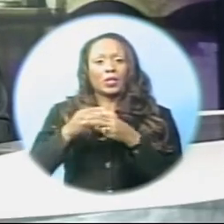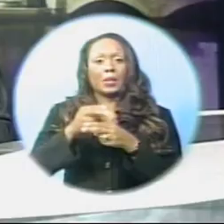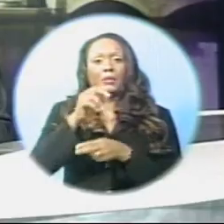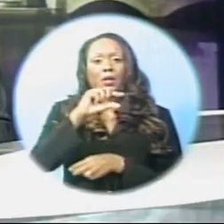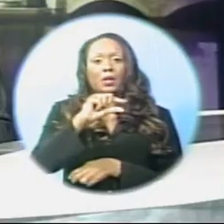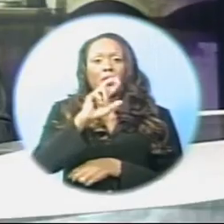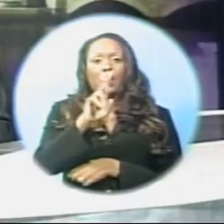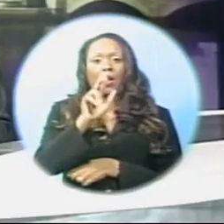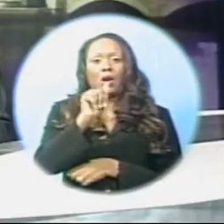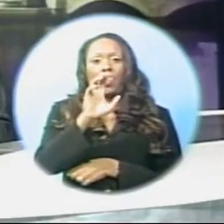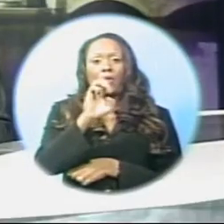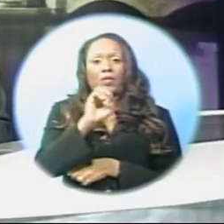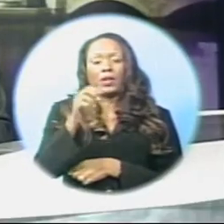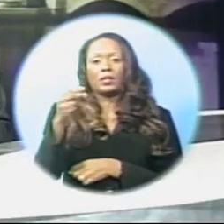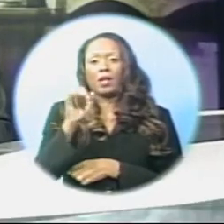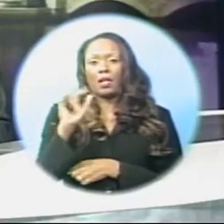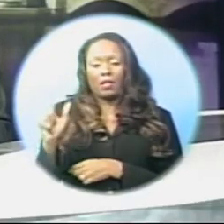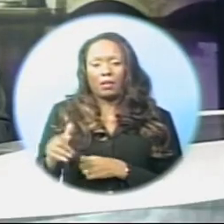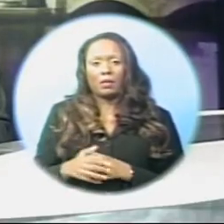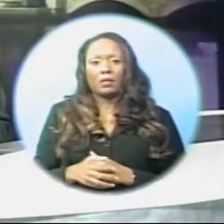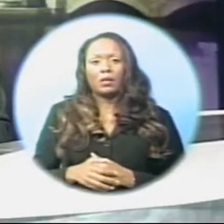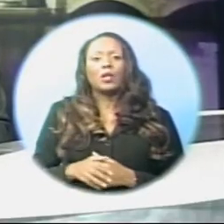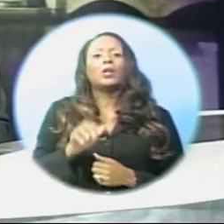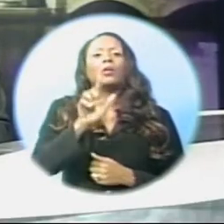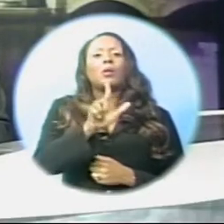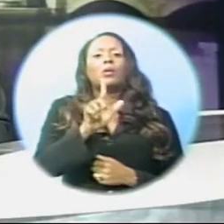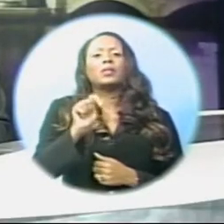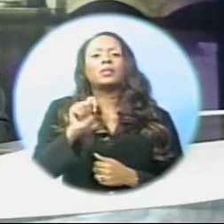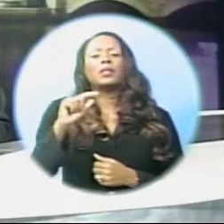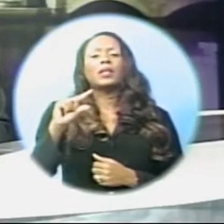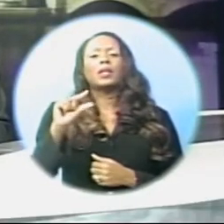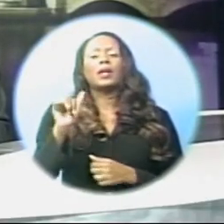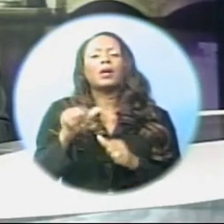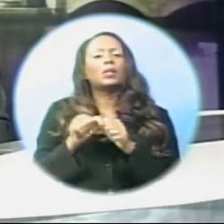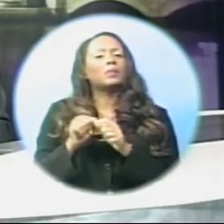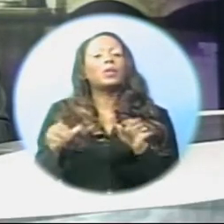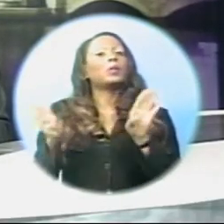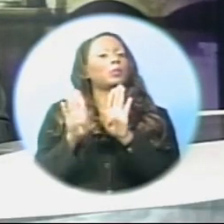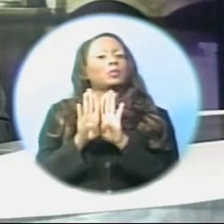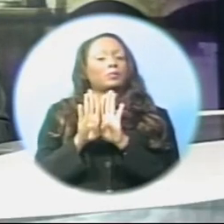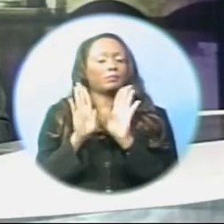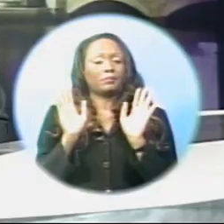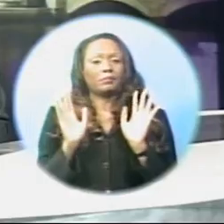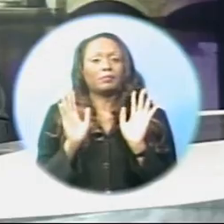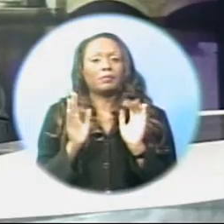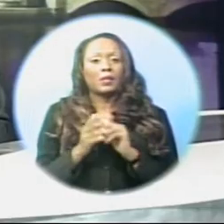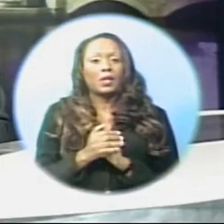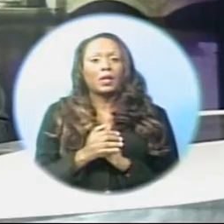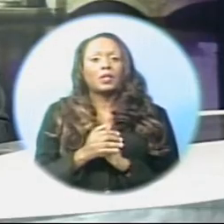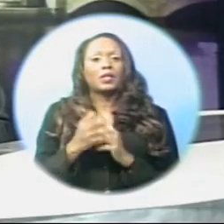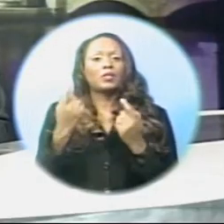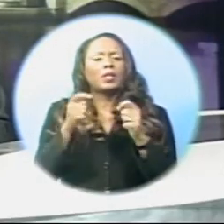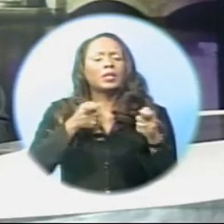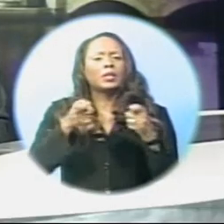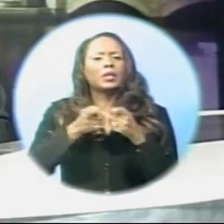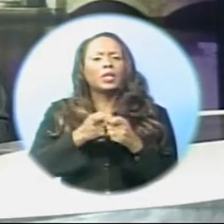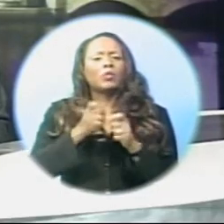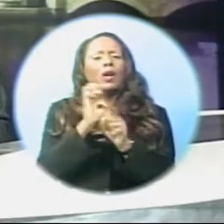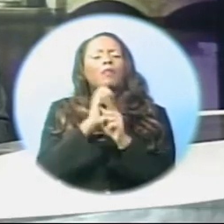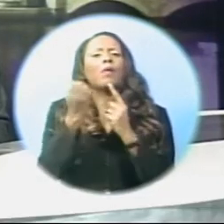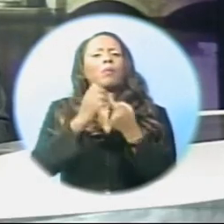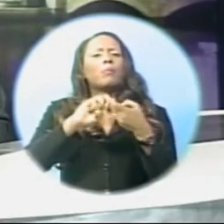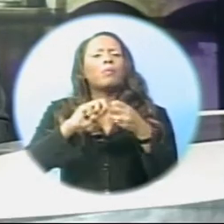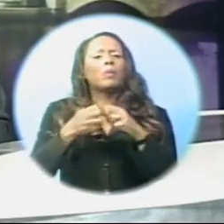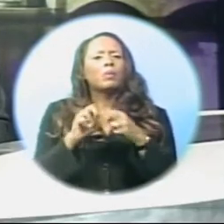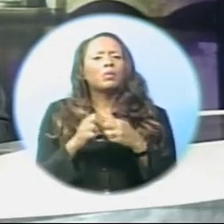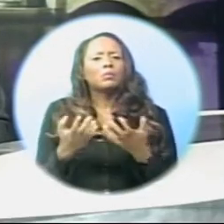Church. The Lawrence T. Gay Memorial School remains closed due to environmental concerns, which the Education Ministry is trying to resolve. Students